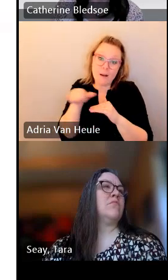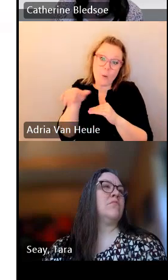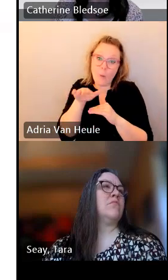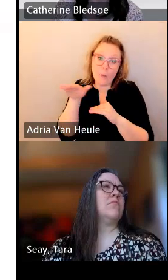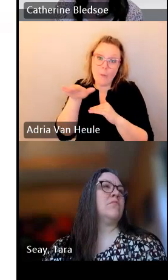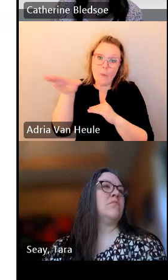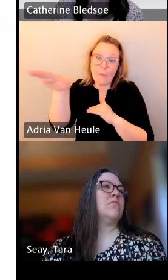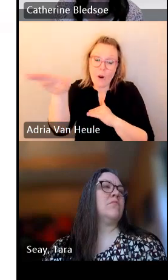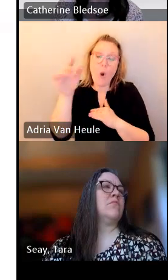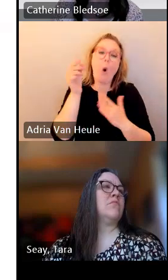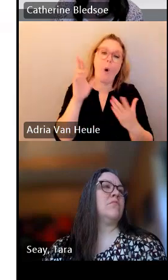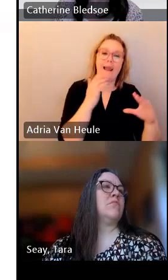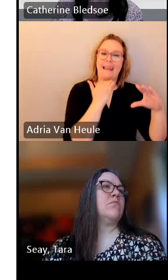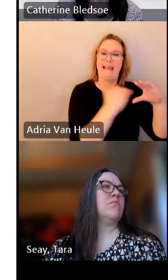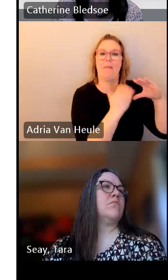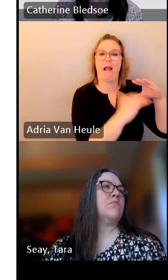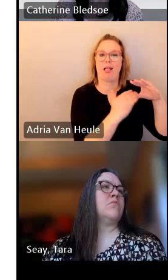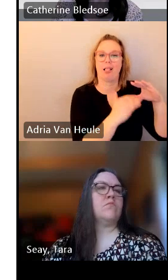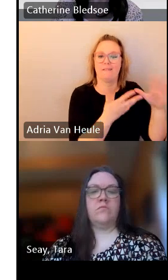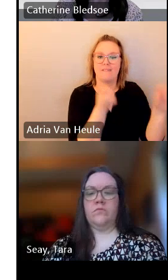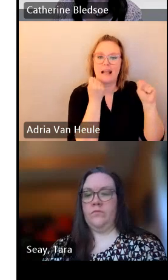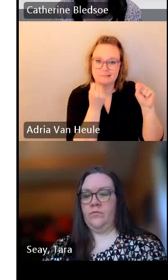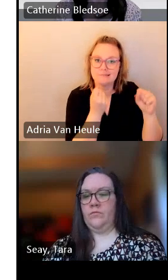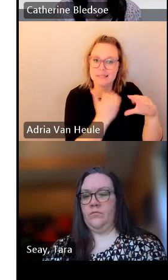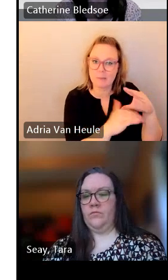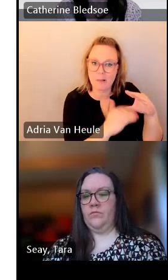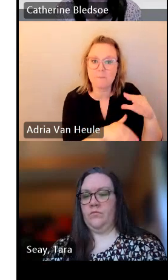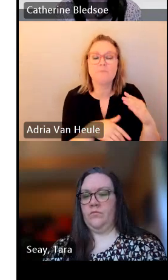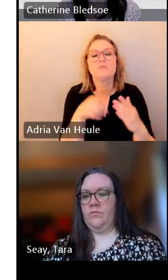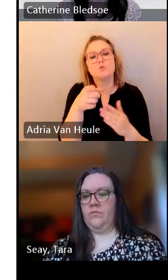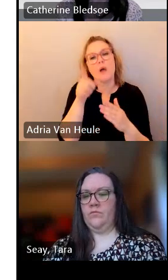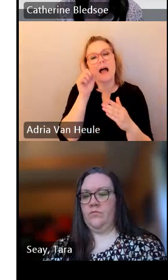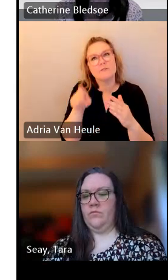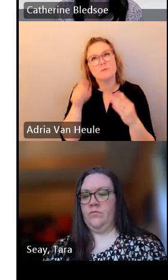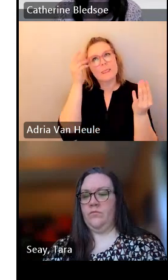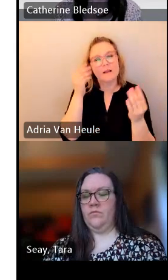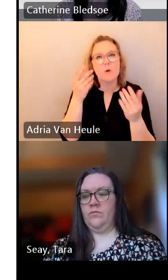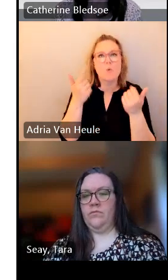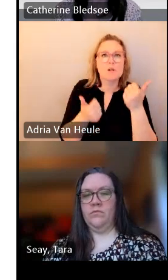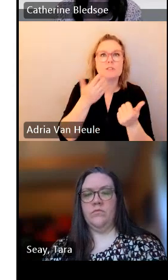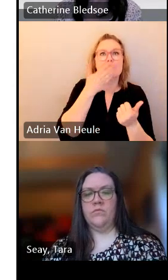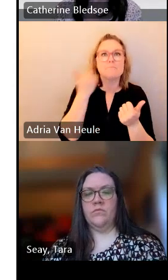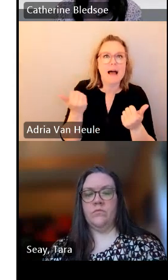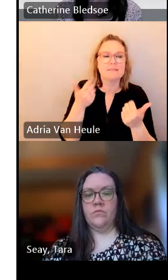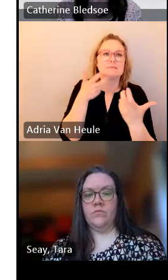option. And you just want to consider which option makes the most sense for you, your school, and your community.